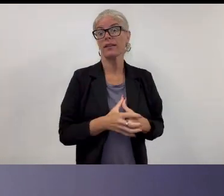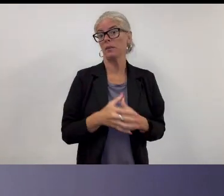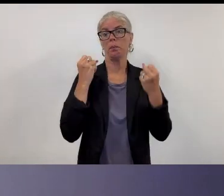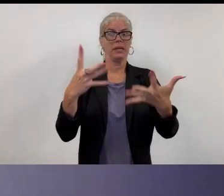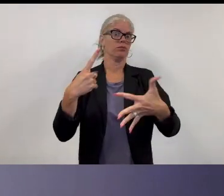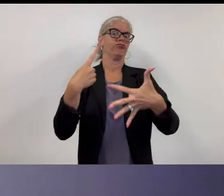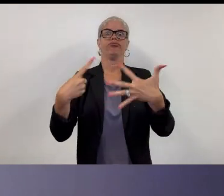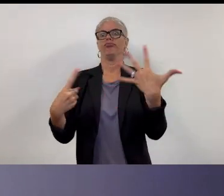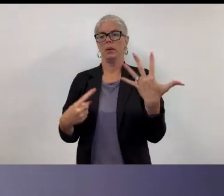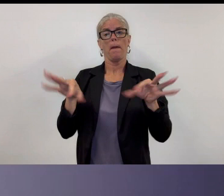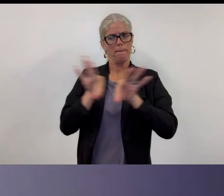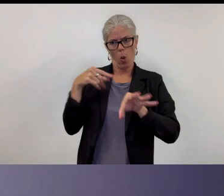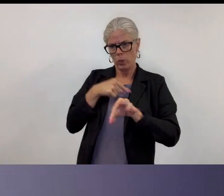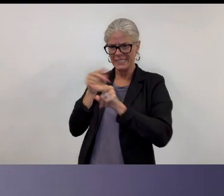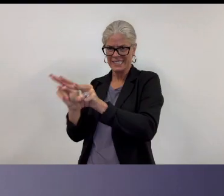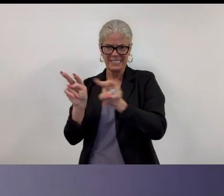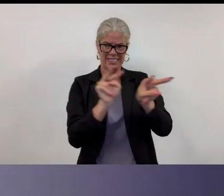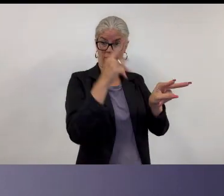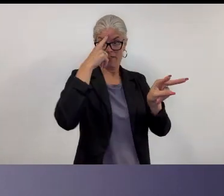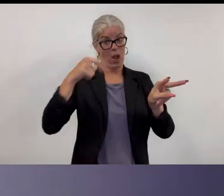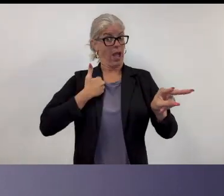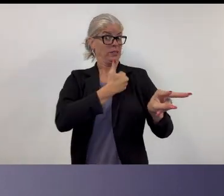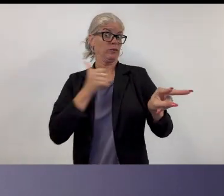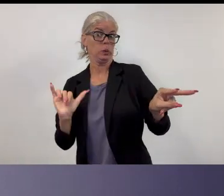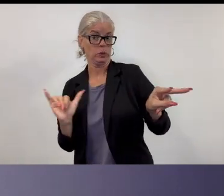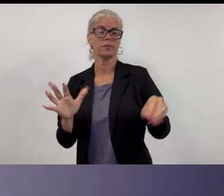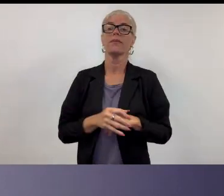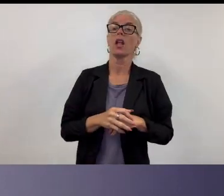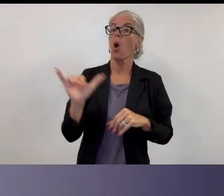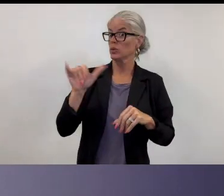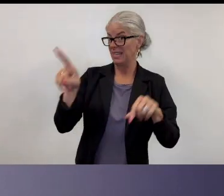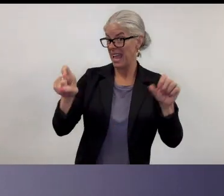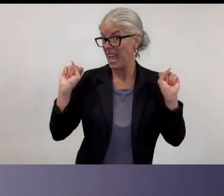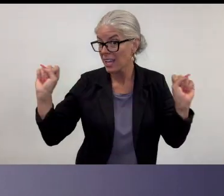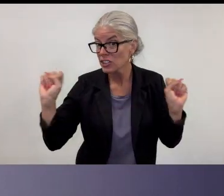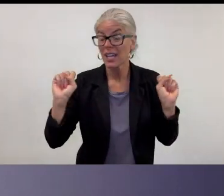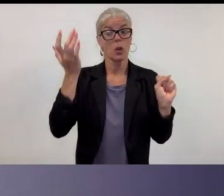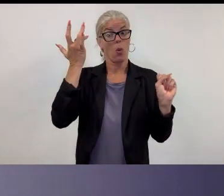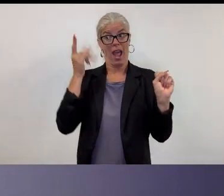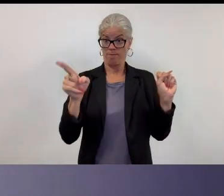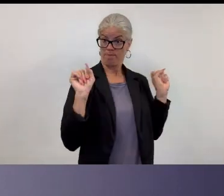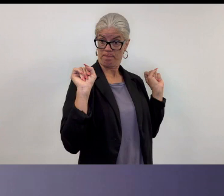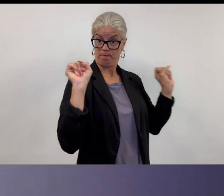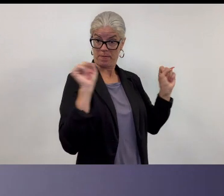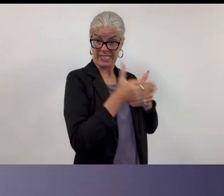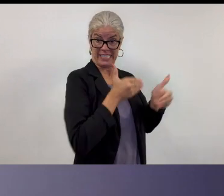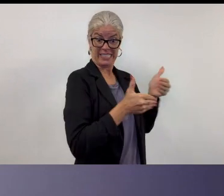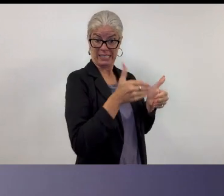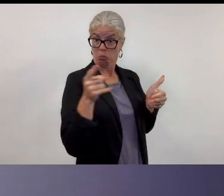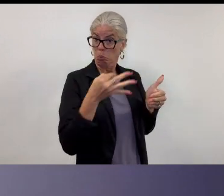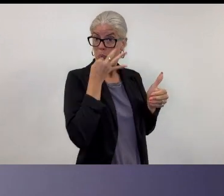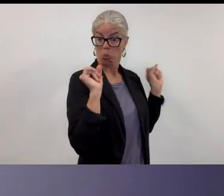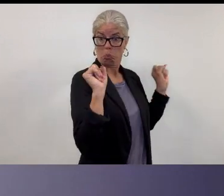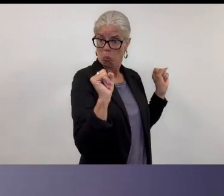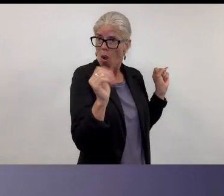be wary and watchful and keep up with your exercise as you're able to tolerate it. You might want to